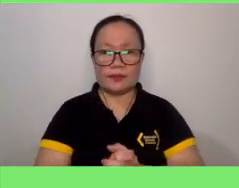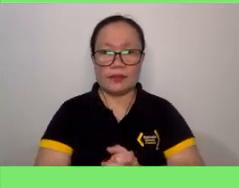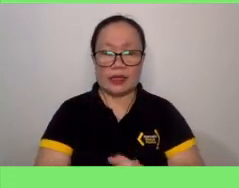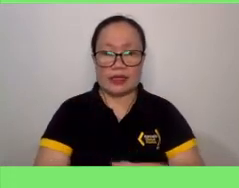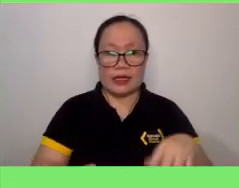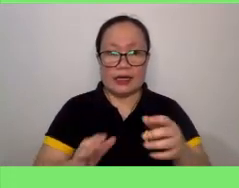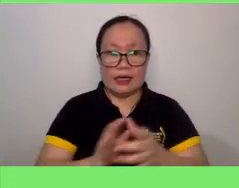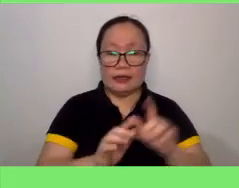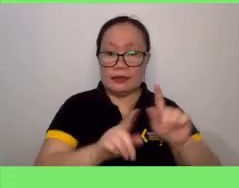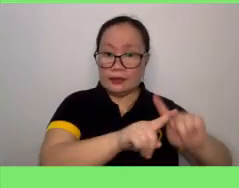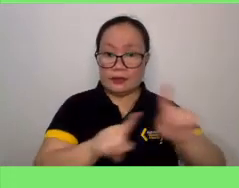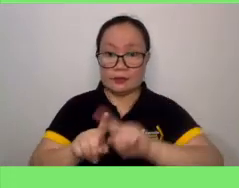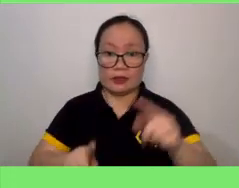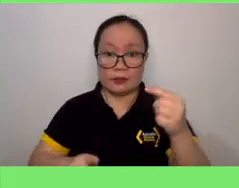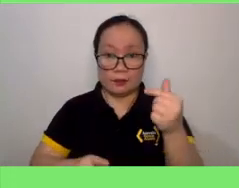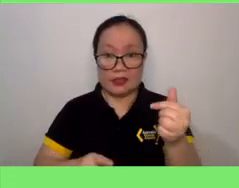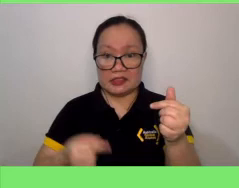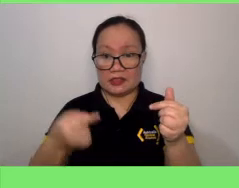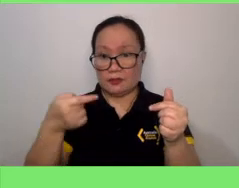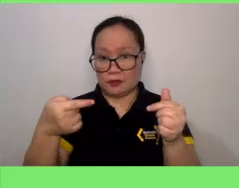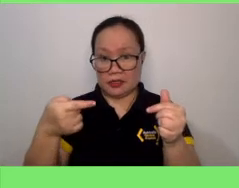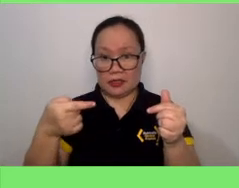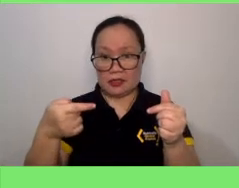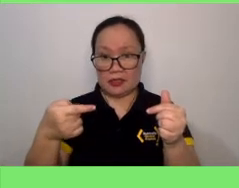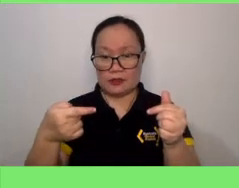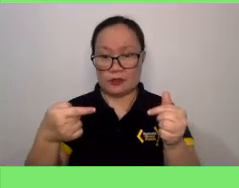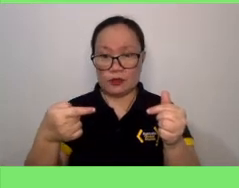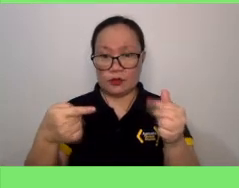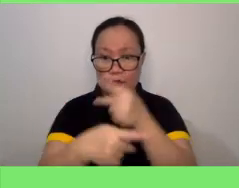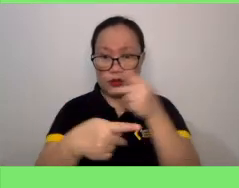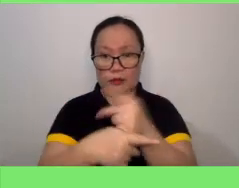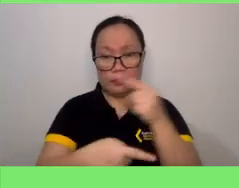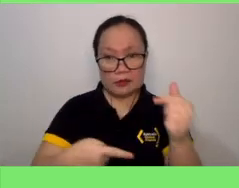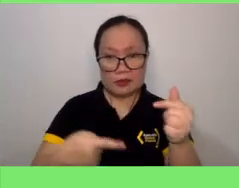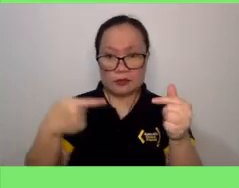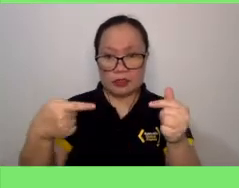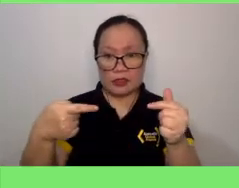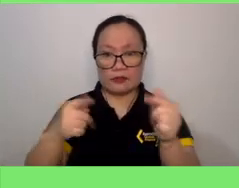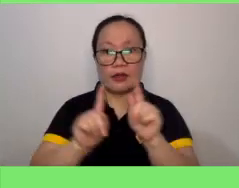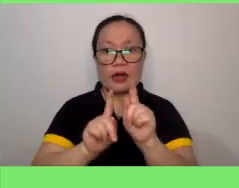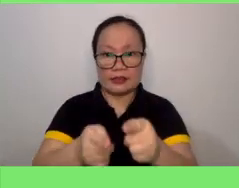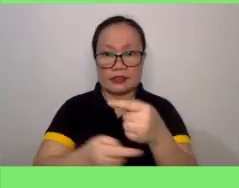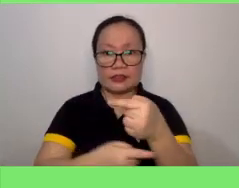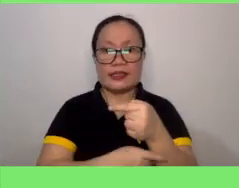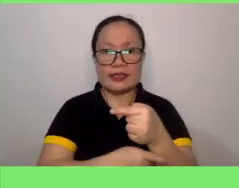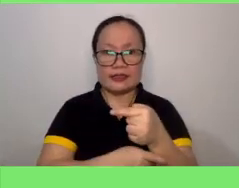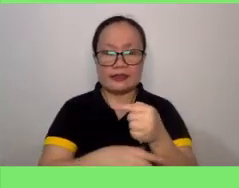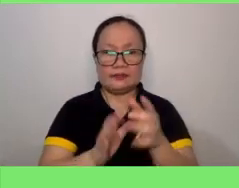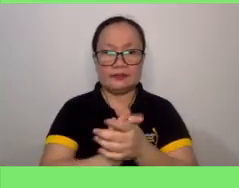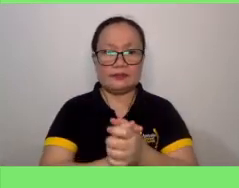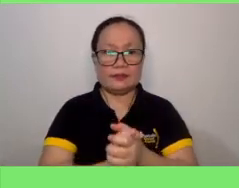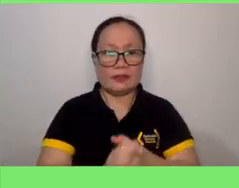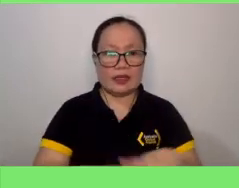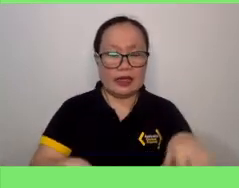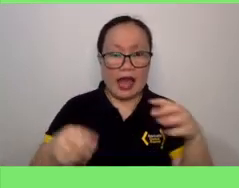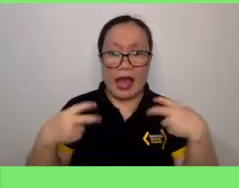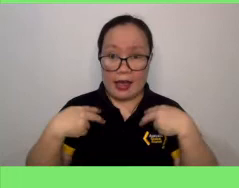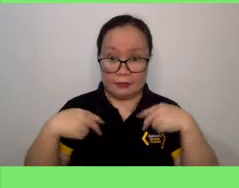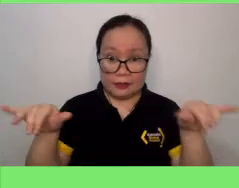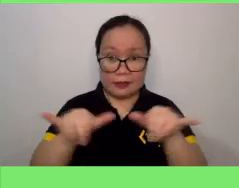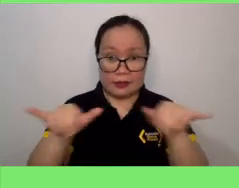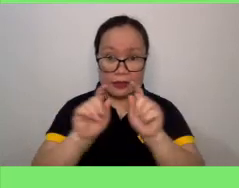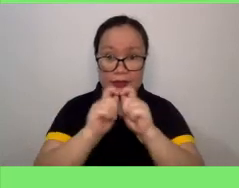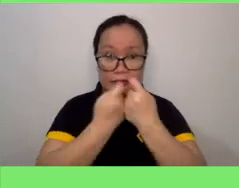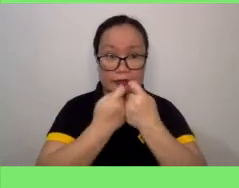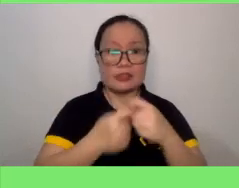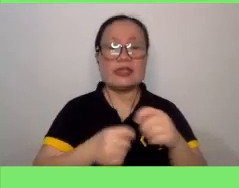Okay? So, meron po ba ditong like terms na pwede nating i-combine? Yes, pwede pa nating i-combine si